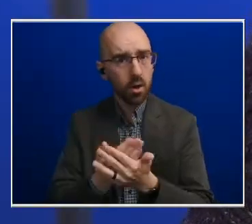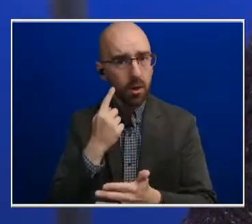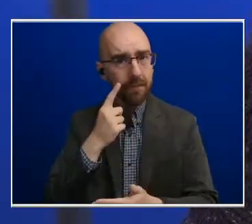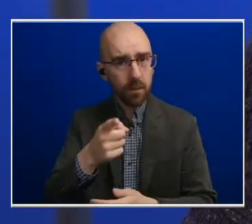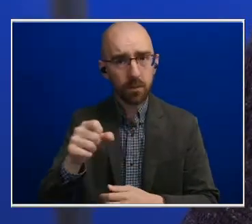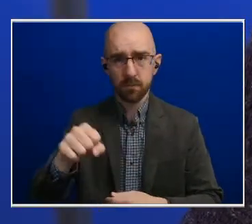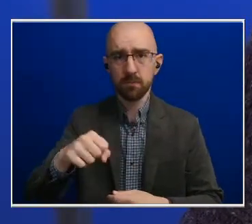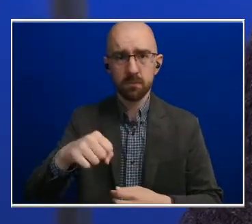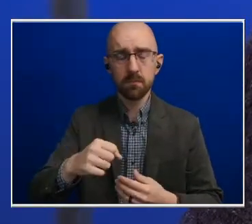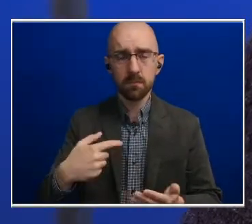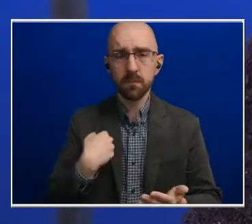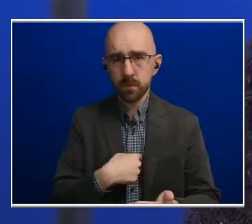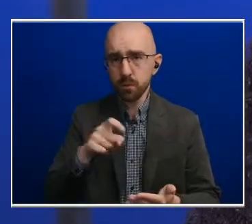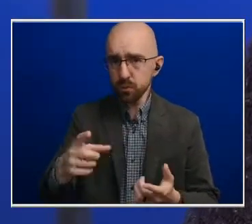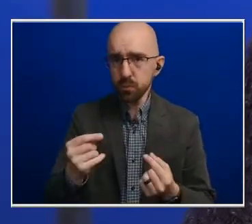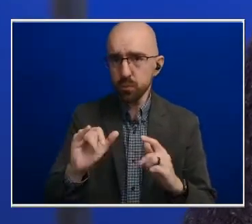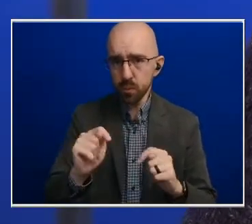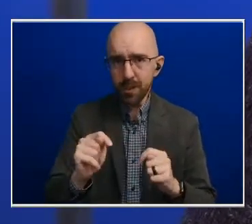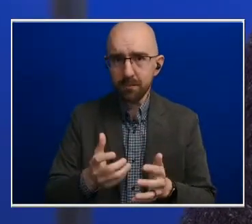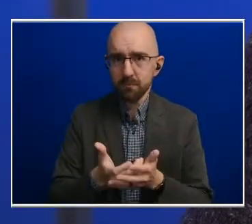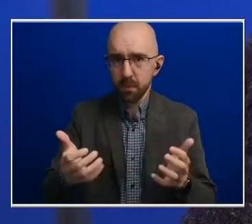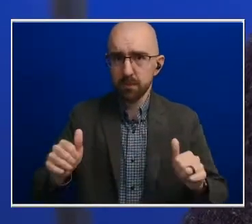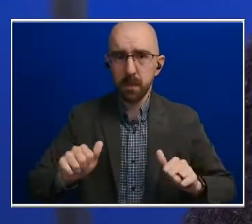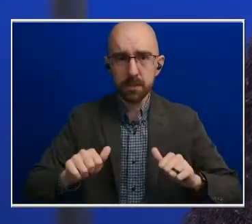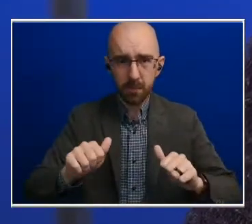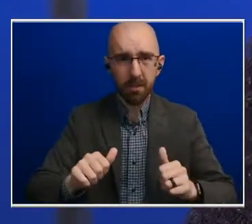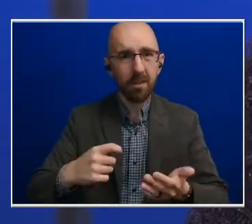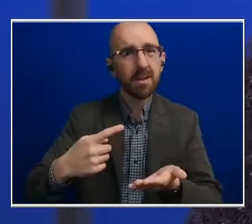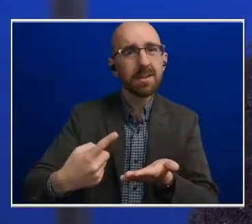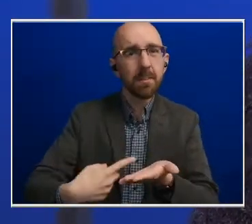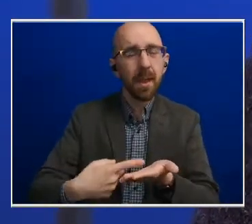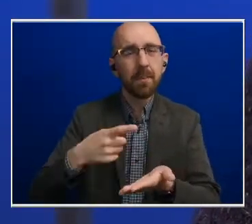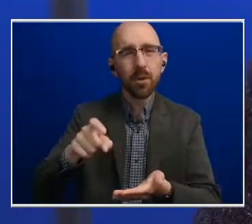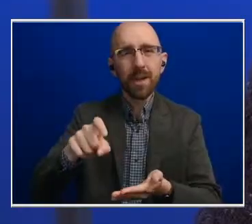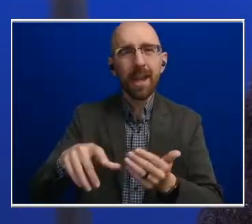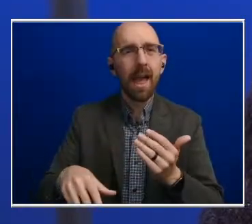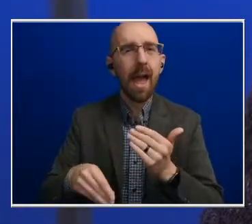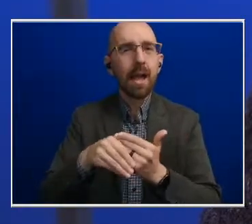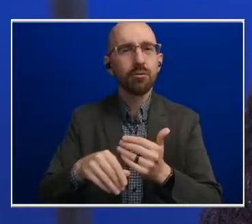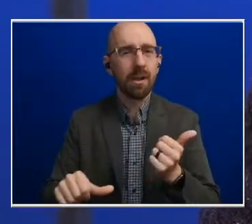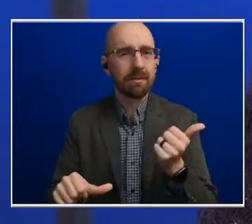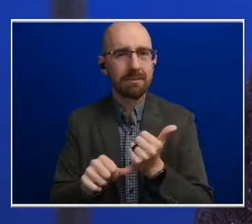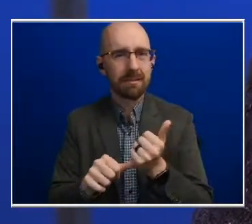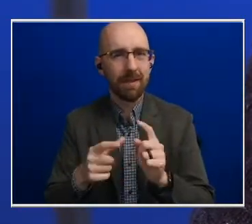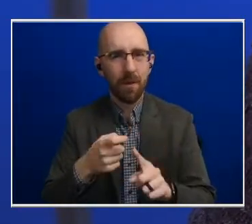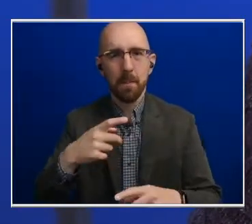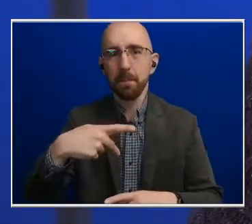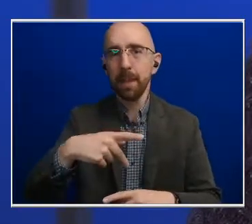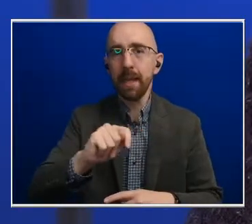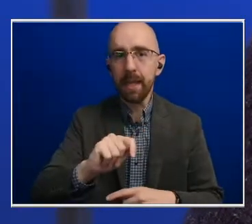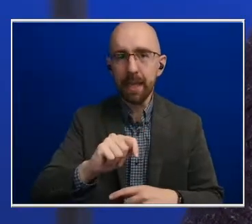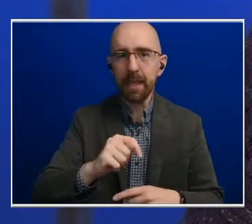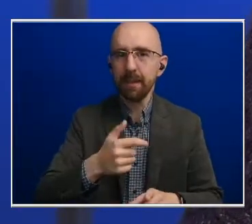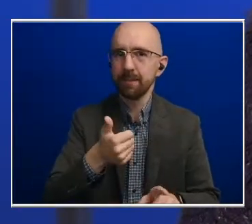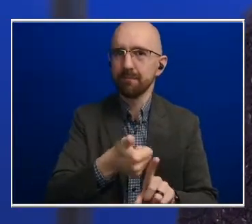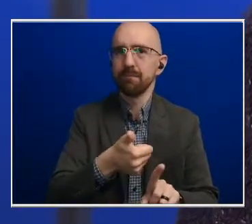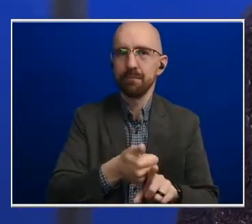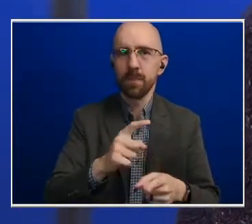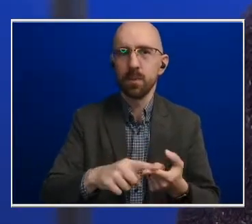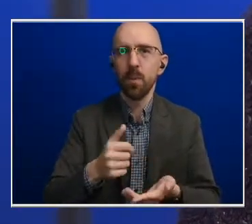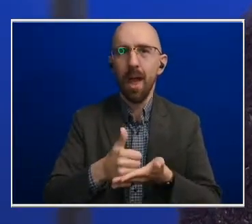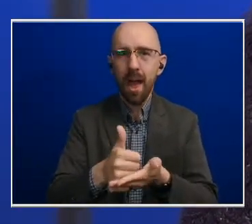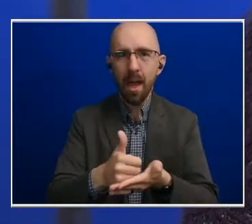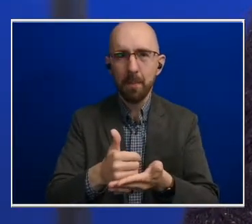should do it as much as we can, but sometimes you need that extra help from a physical therapist to help you reach